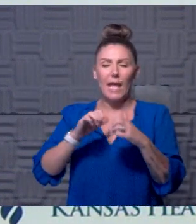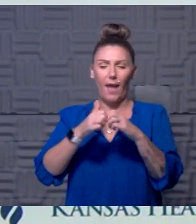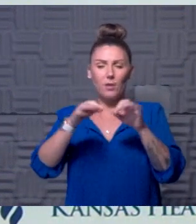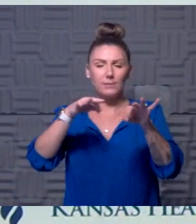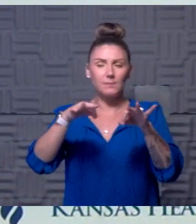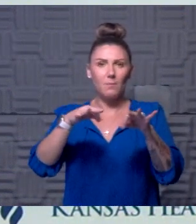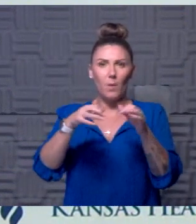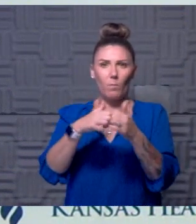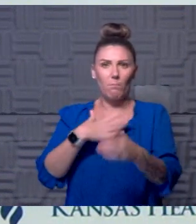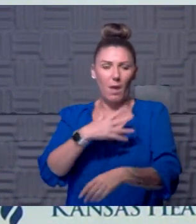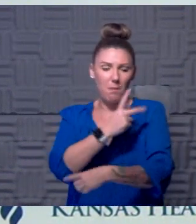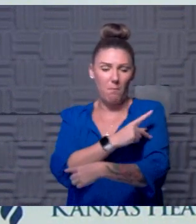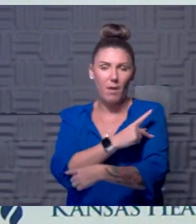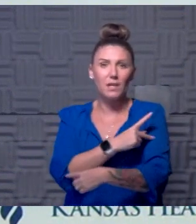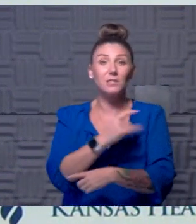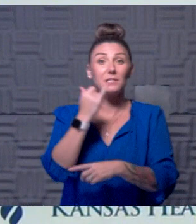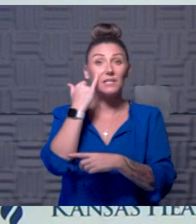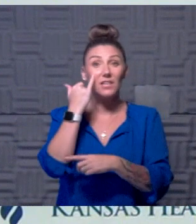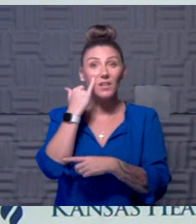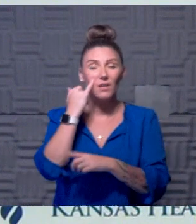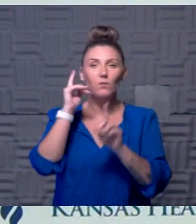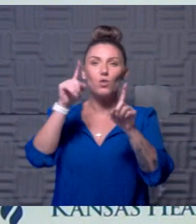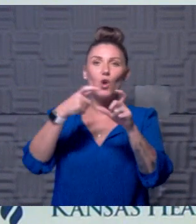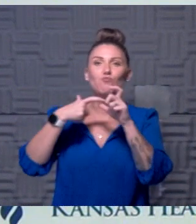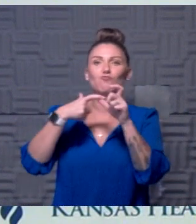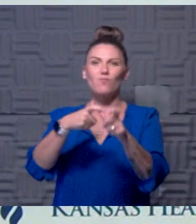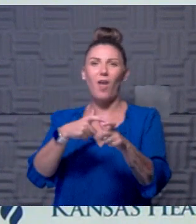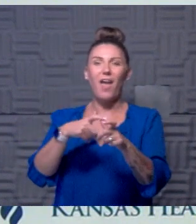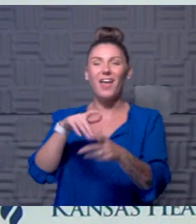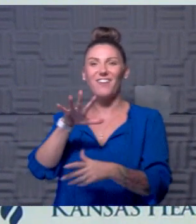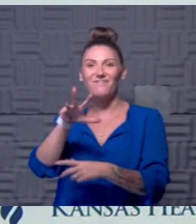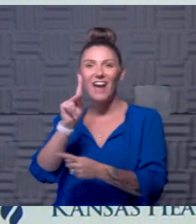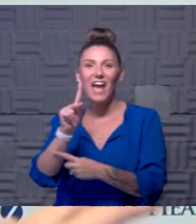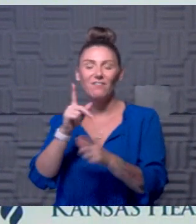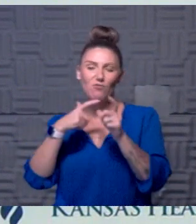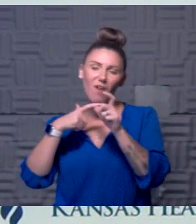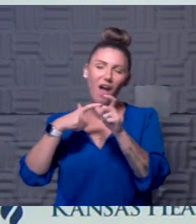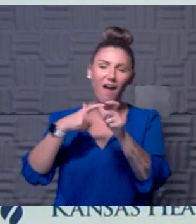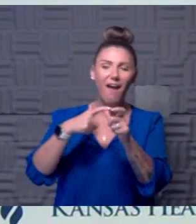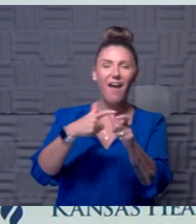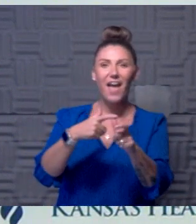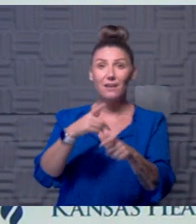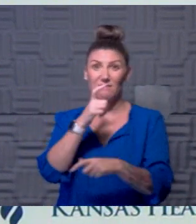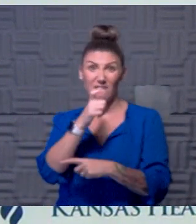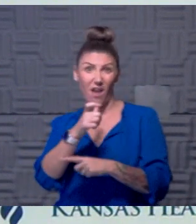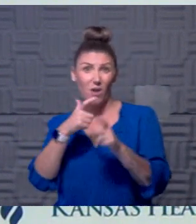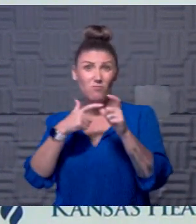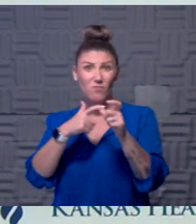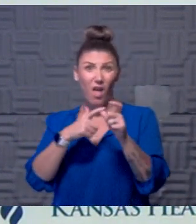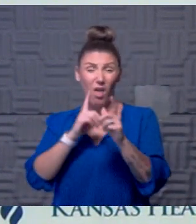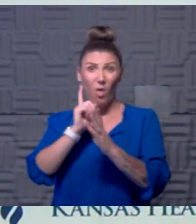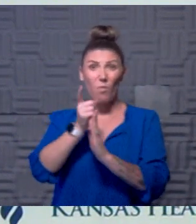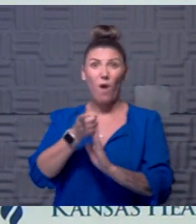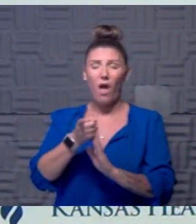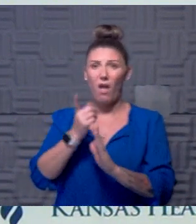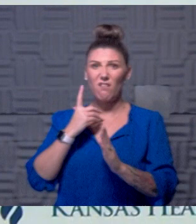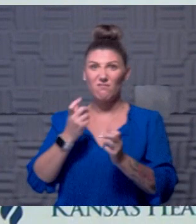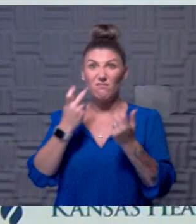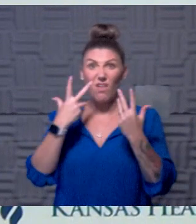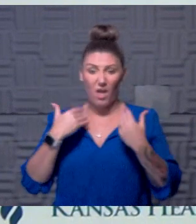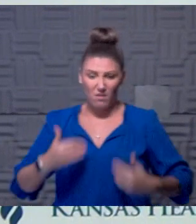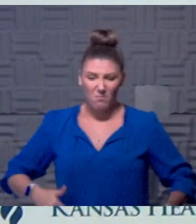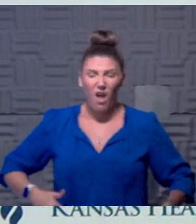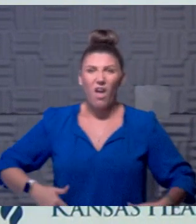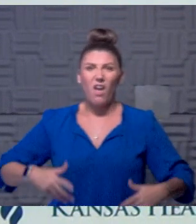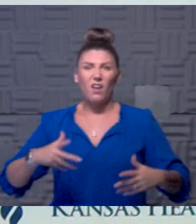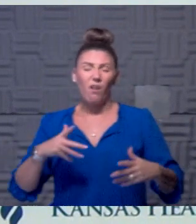my patients is, if you go and run a 5K after you haven't run in a while, you're going to have this fury of cytokines going through your body that make you